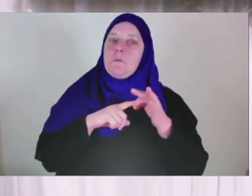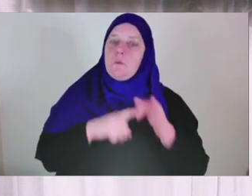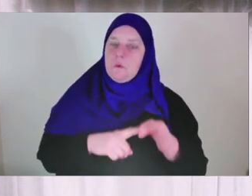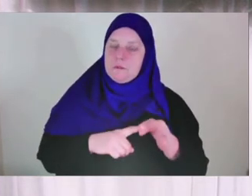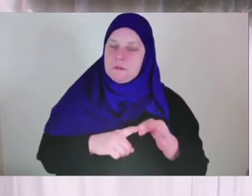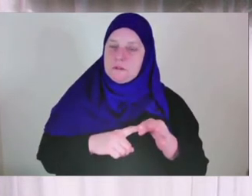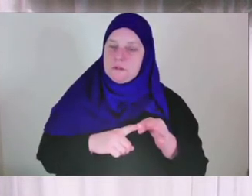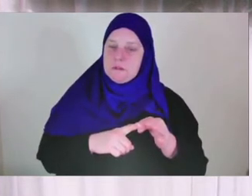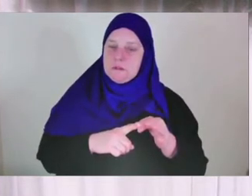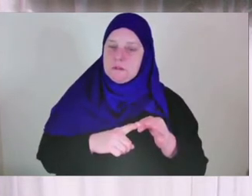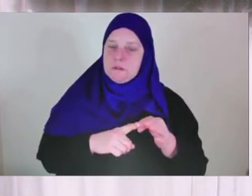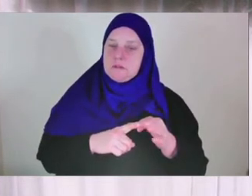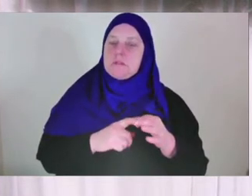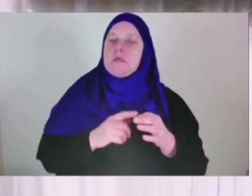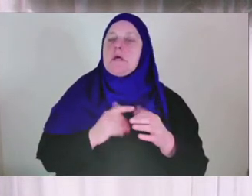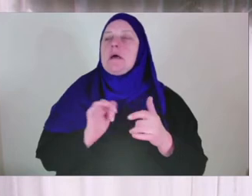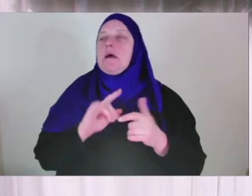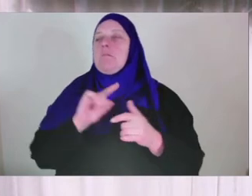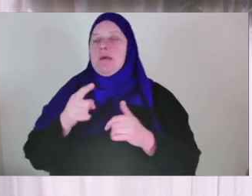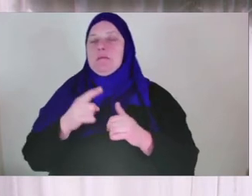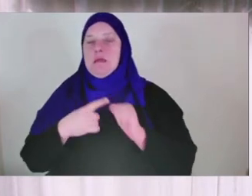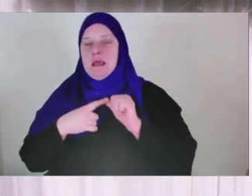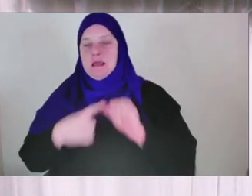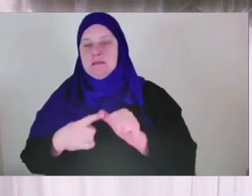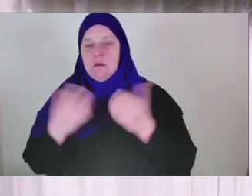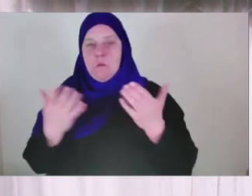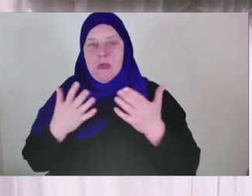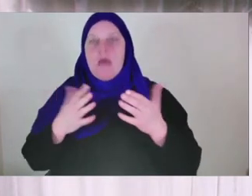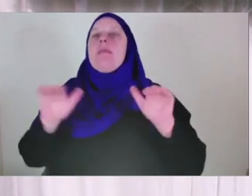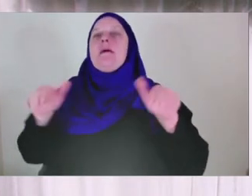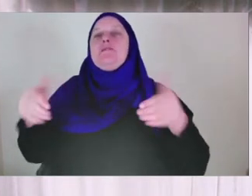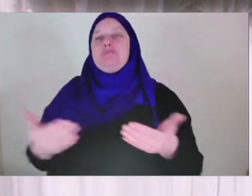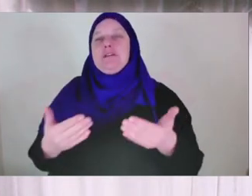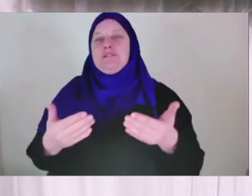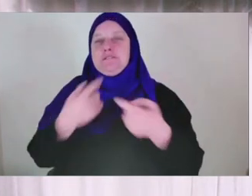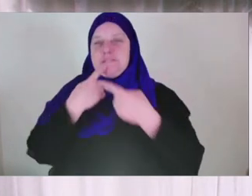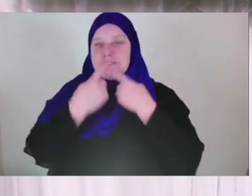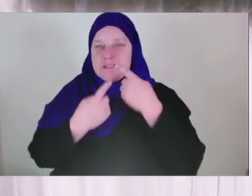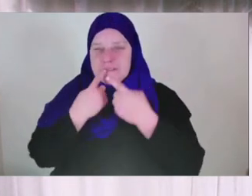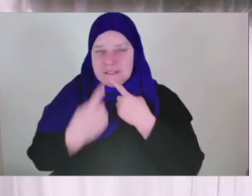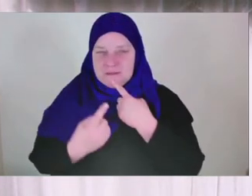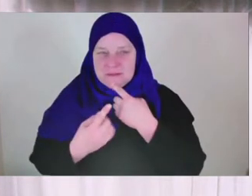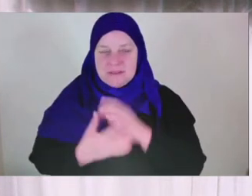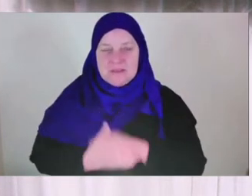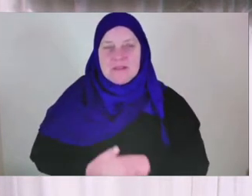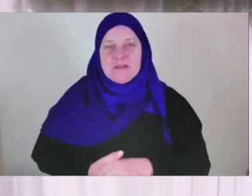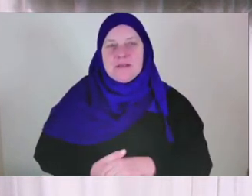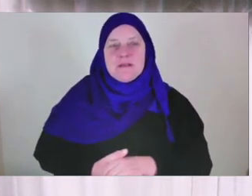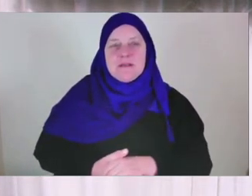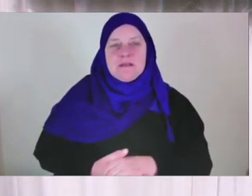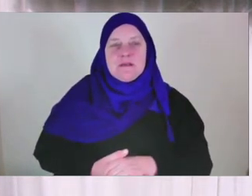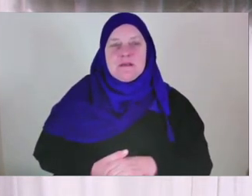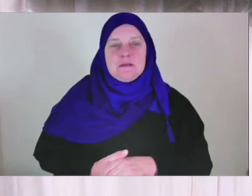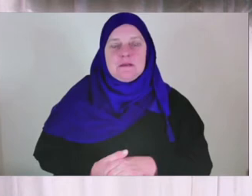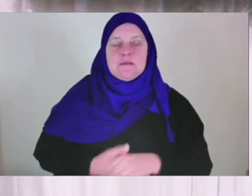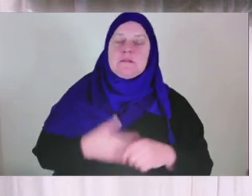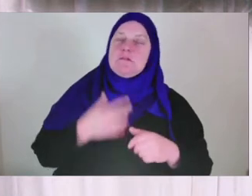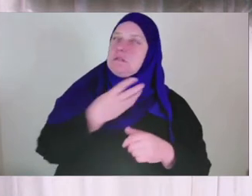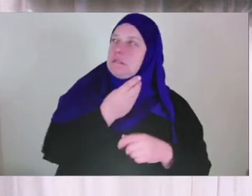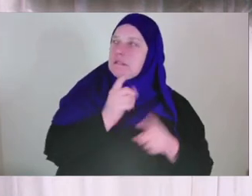subject of Khums and Zakat to similar but very different requirements when it comes to